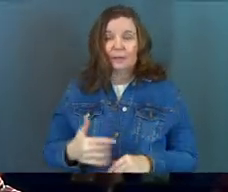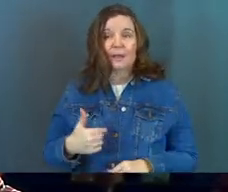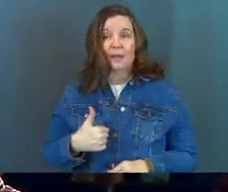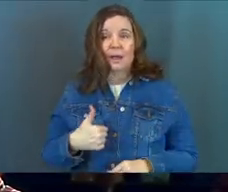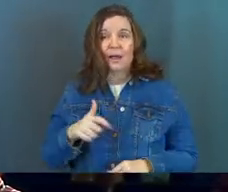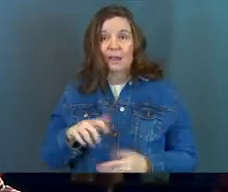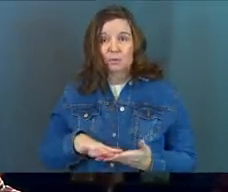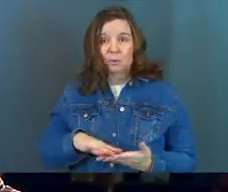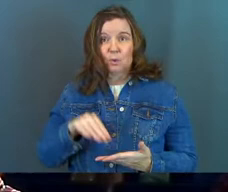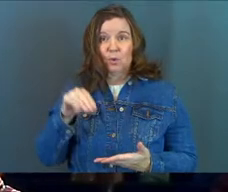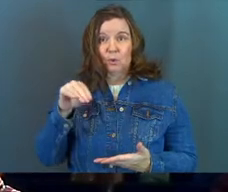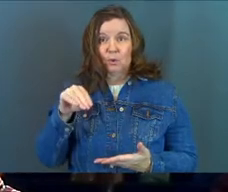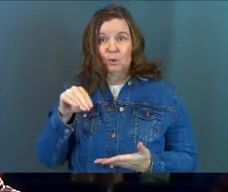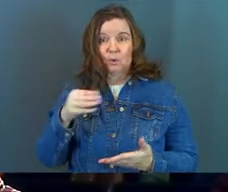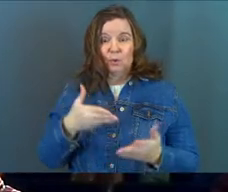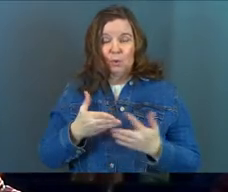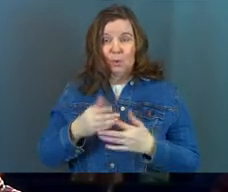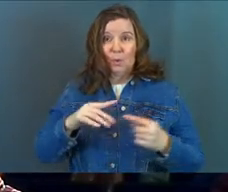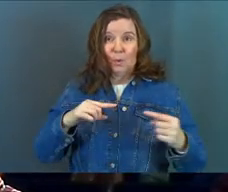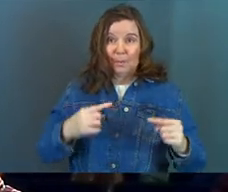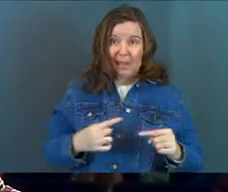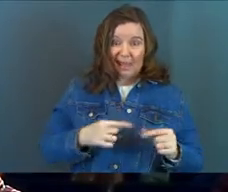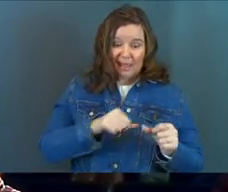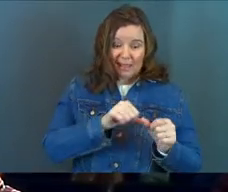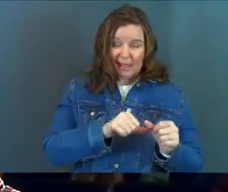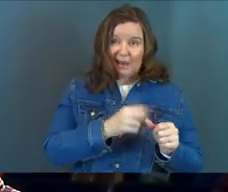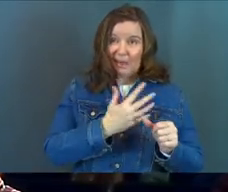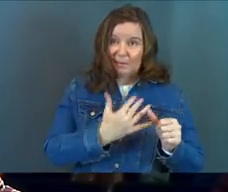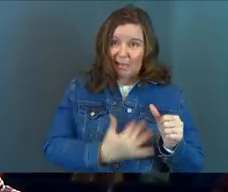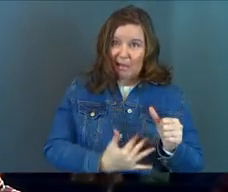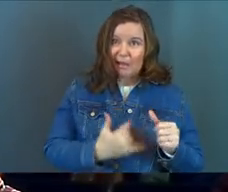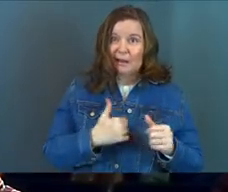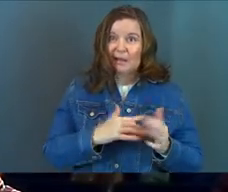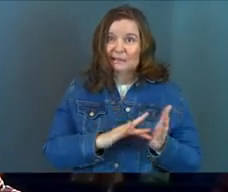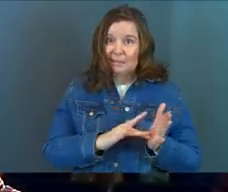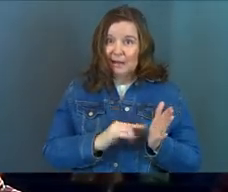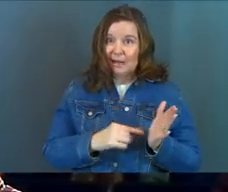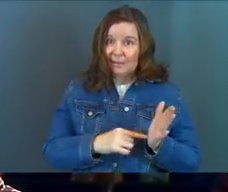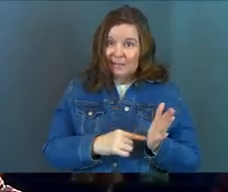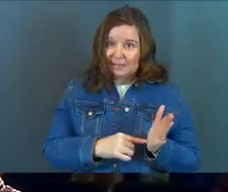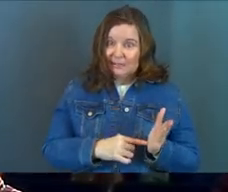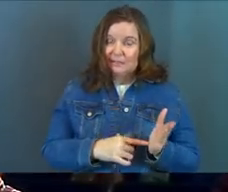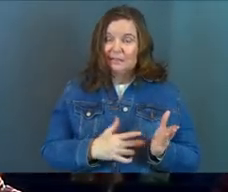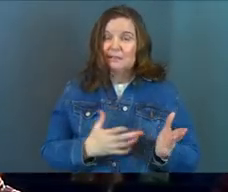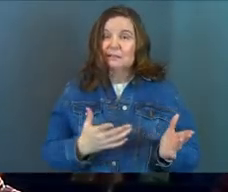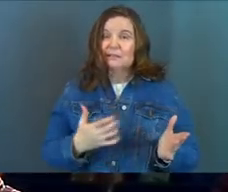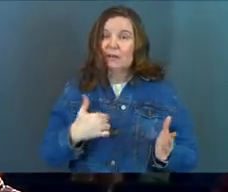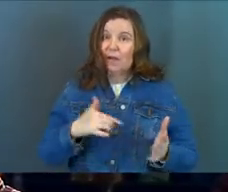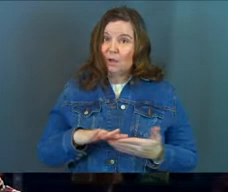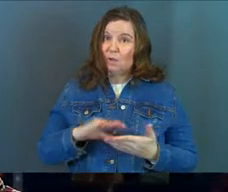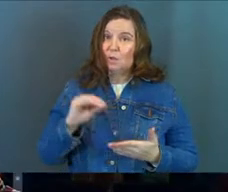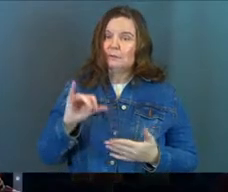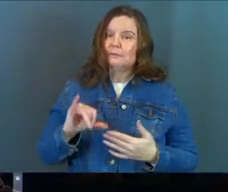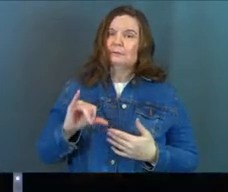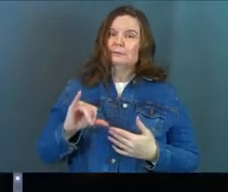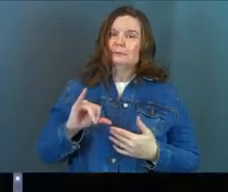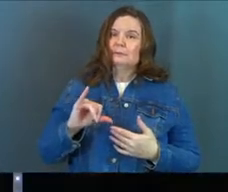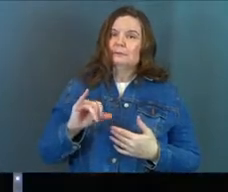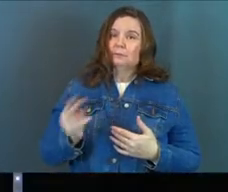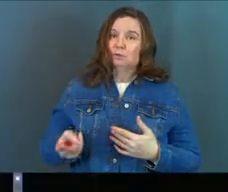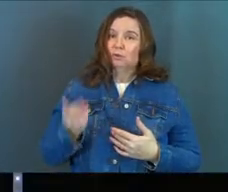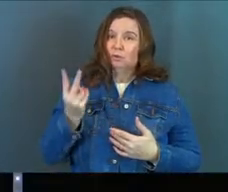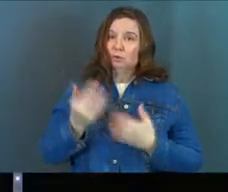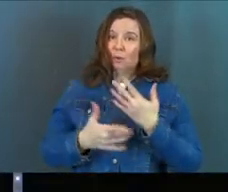I had to learn through pain and through some blood and some medical bills. I had to learn